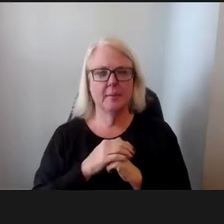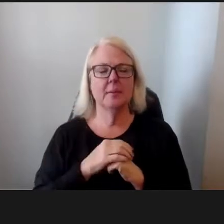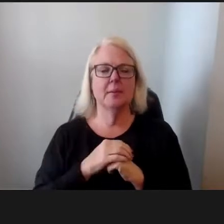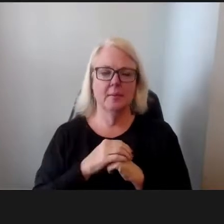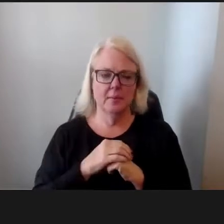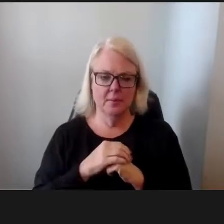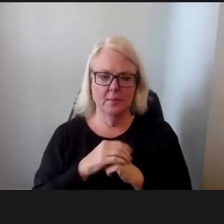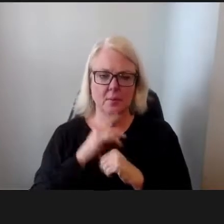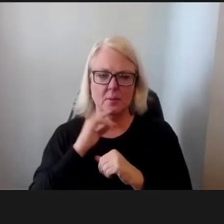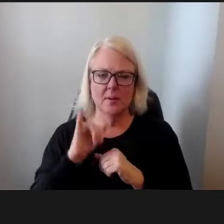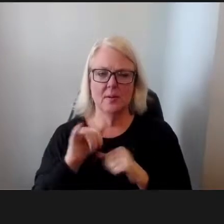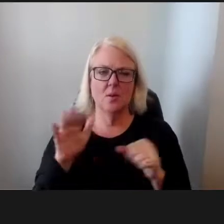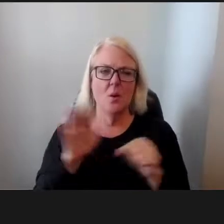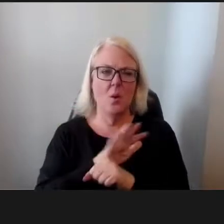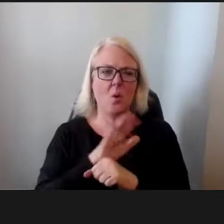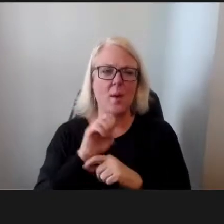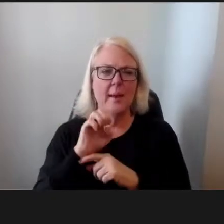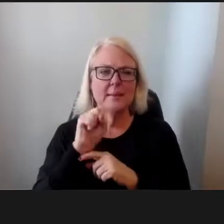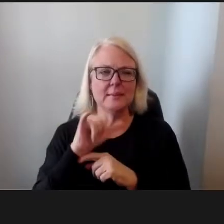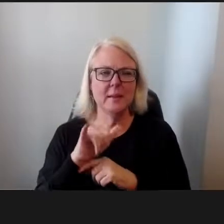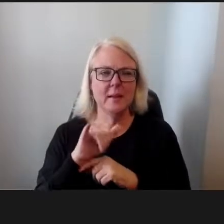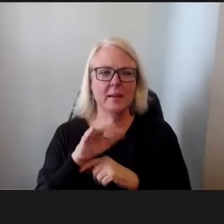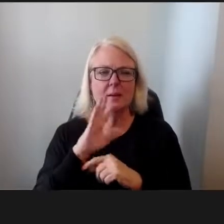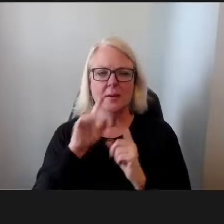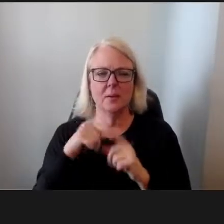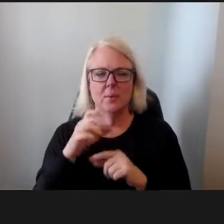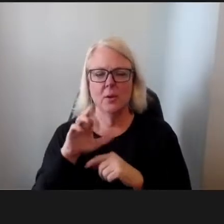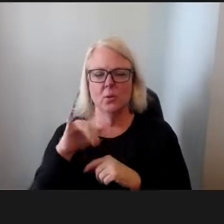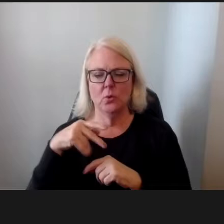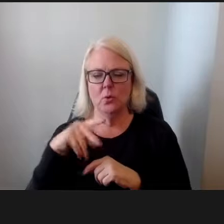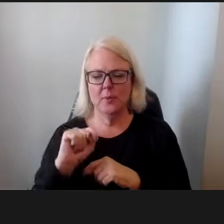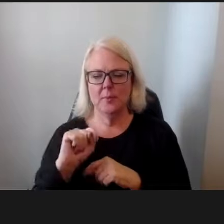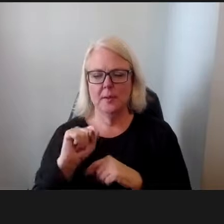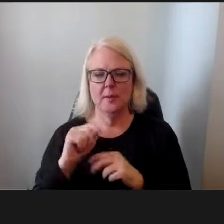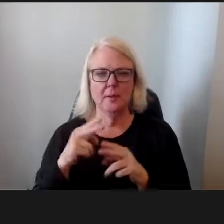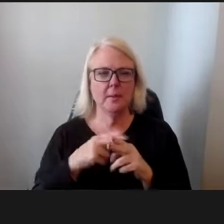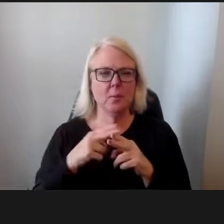Freeman. It's a whole essay on crip temporalities.